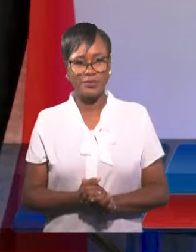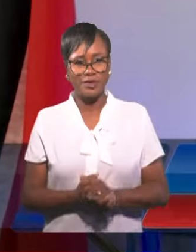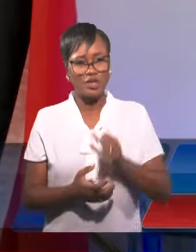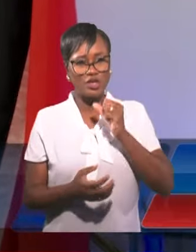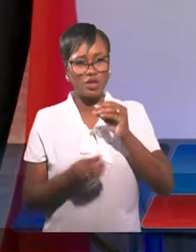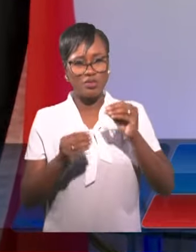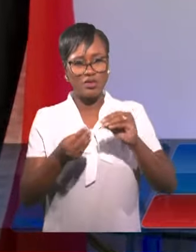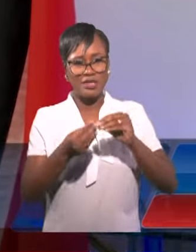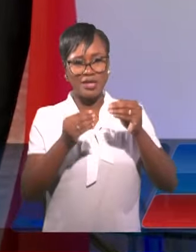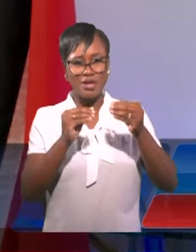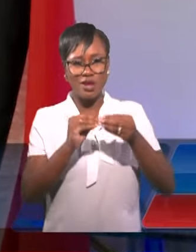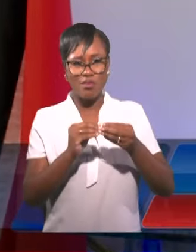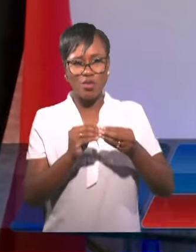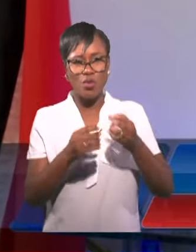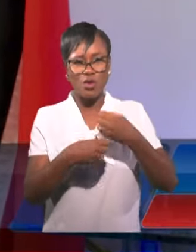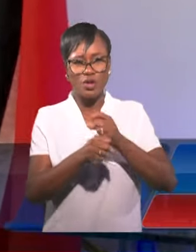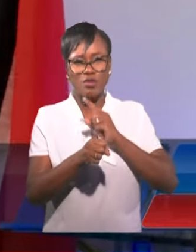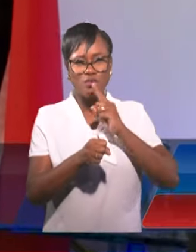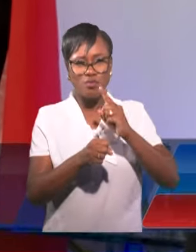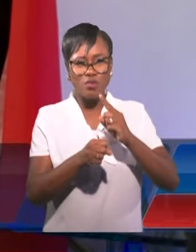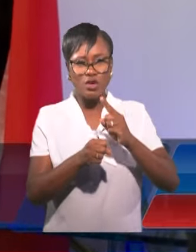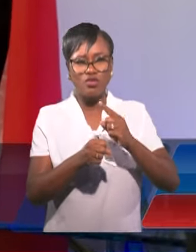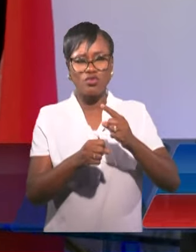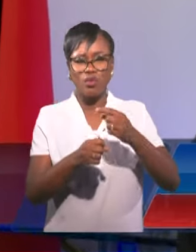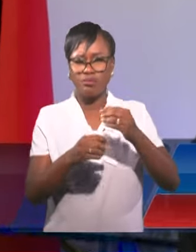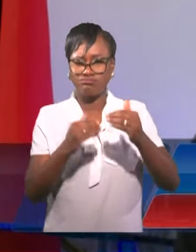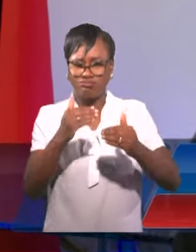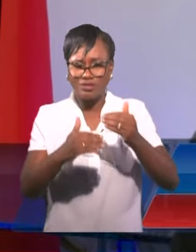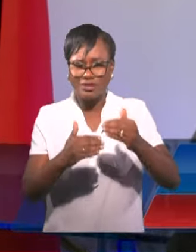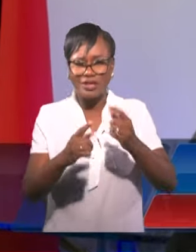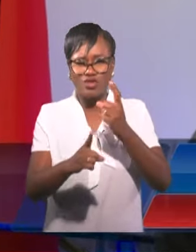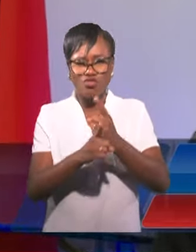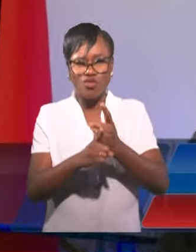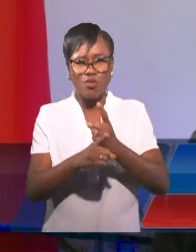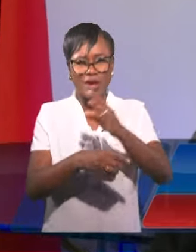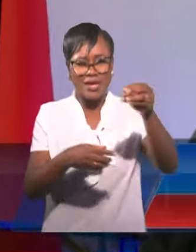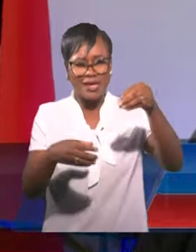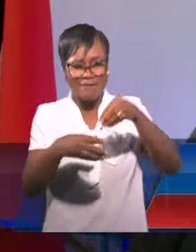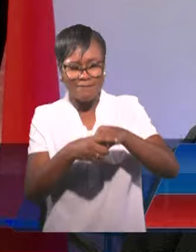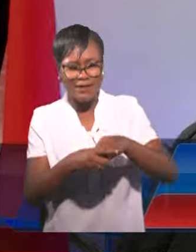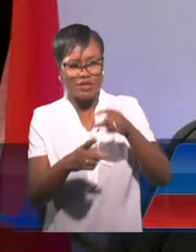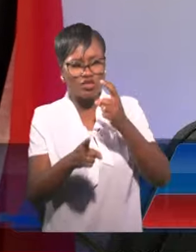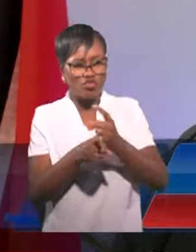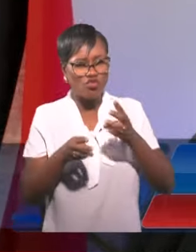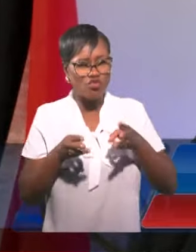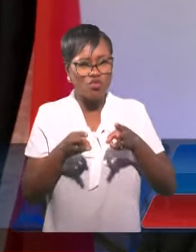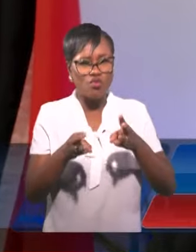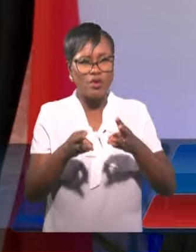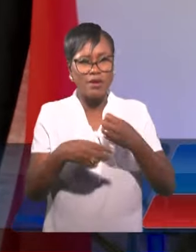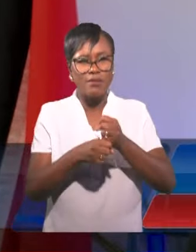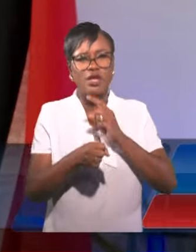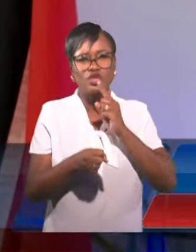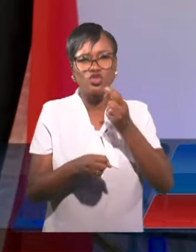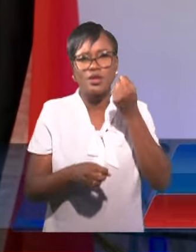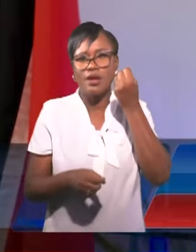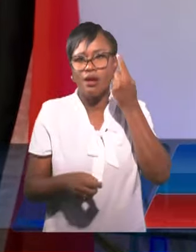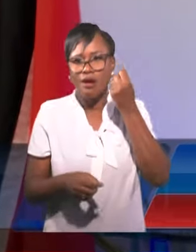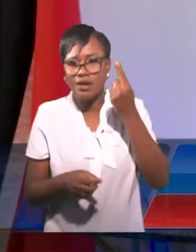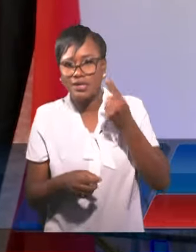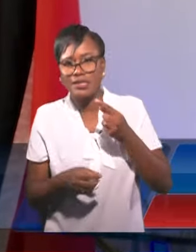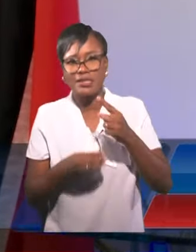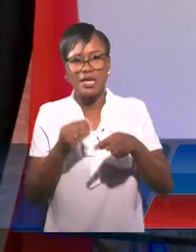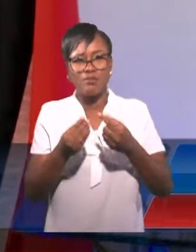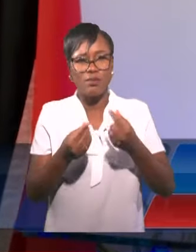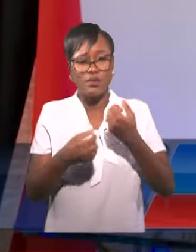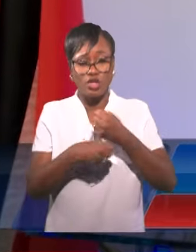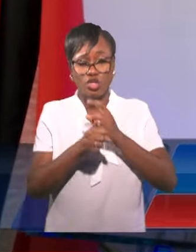in place in terms of volume, we want to ensure that we build the brand the correct way, invest in the right manner, ensure that consumers understand what the brand is about, make sure the